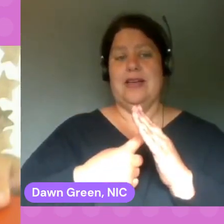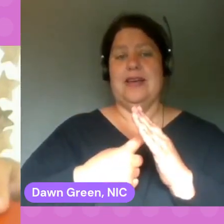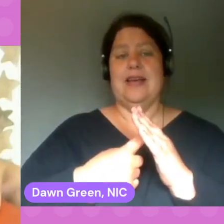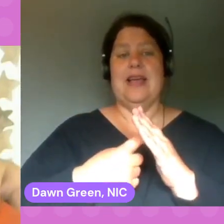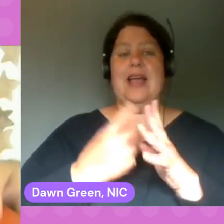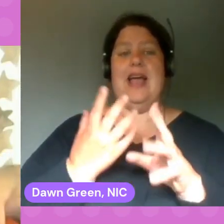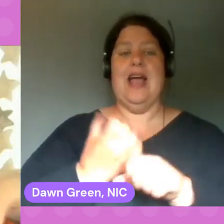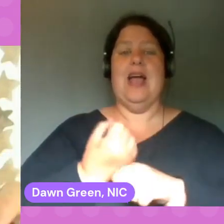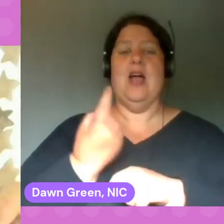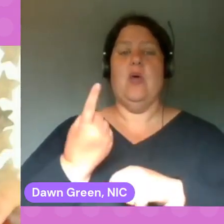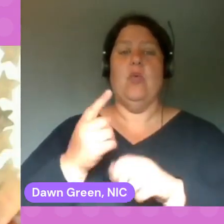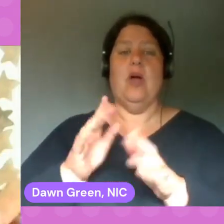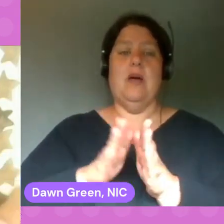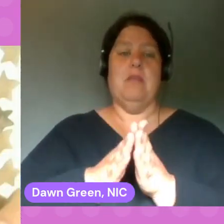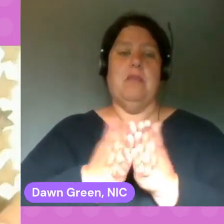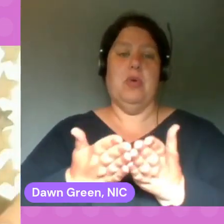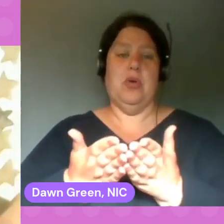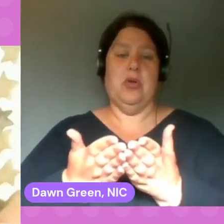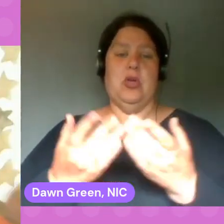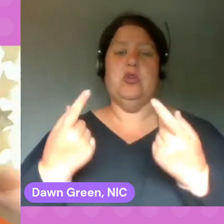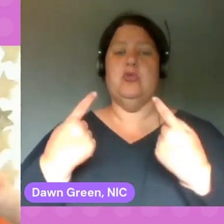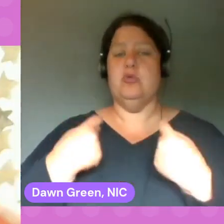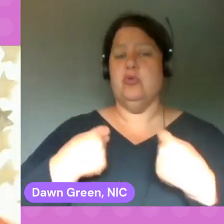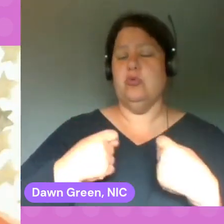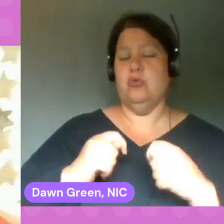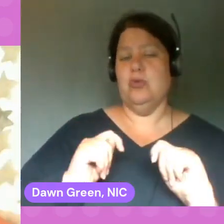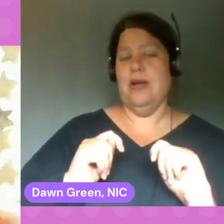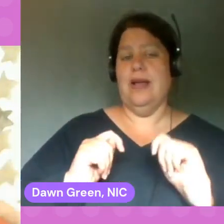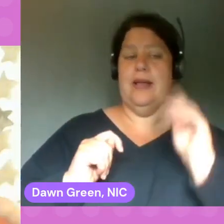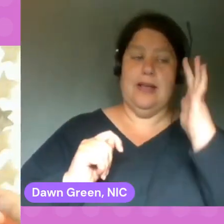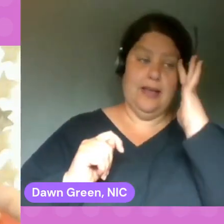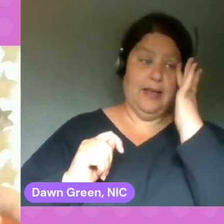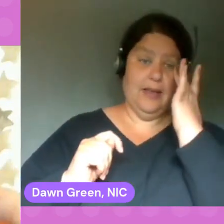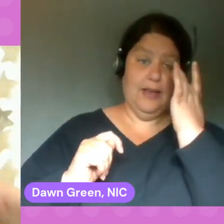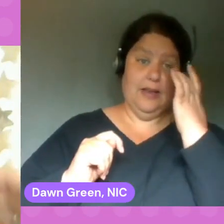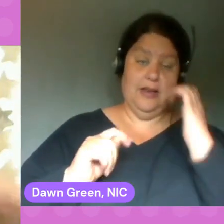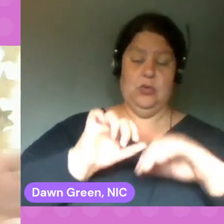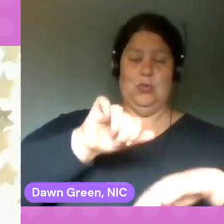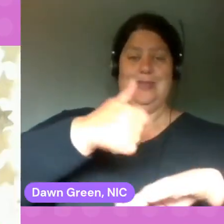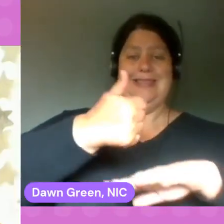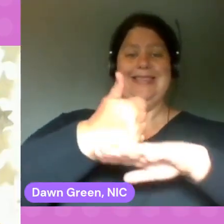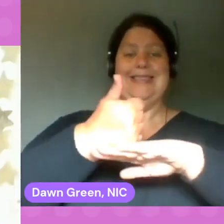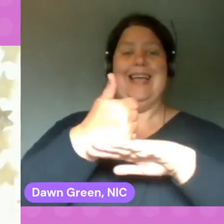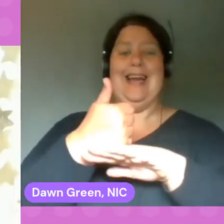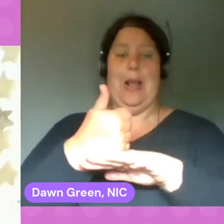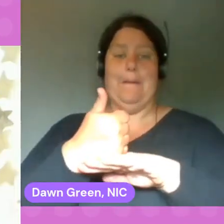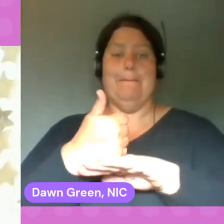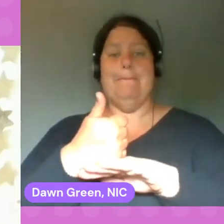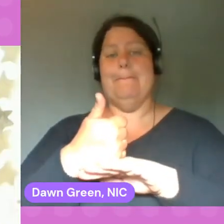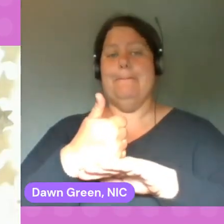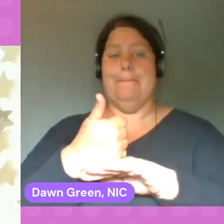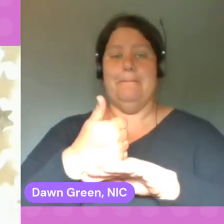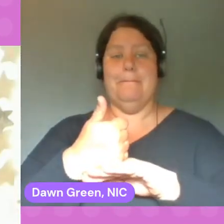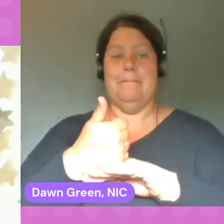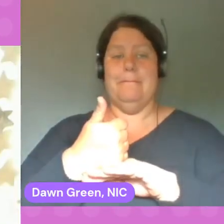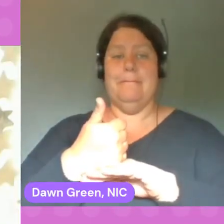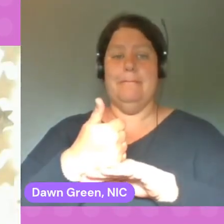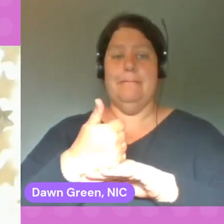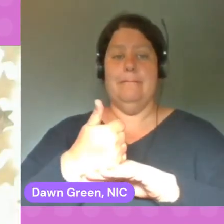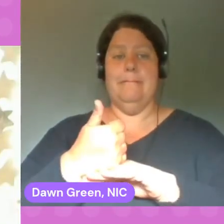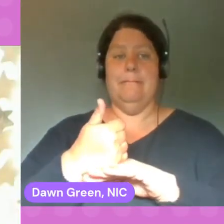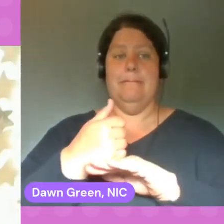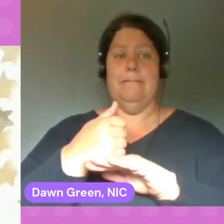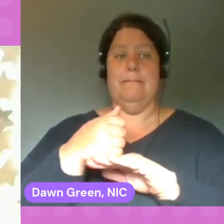try to arrange your workspace so that there is a